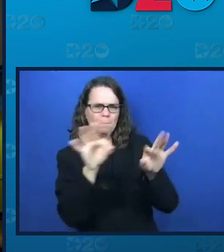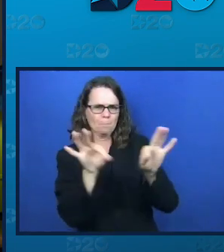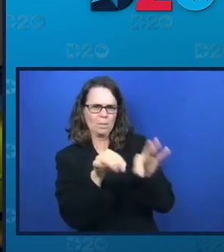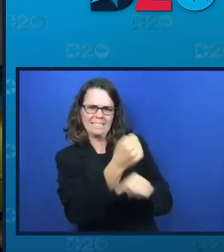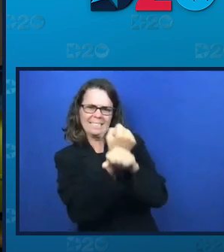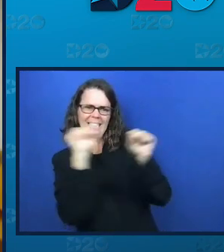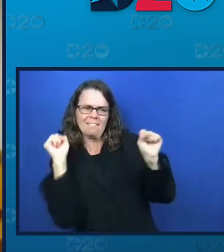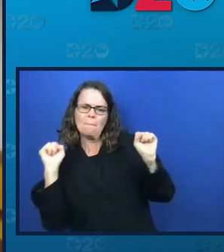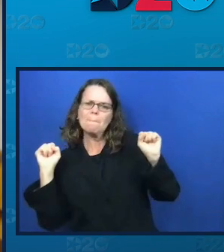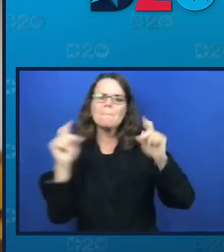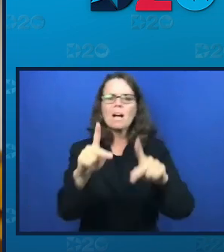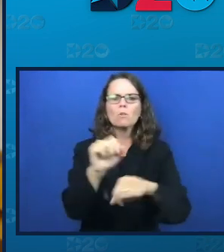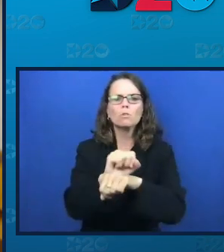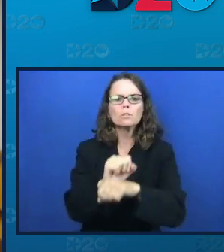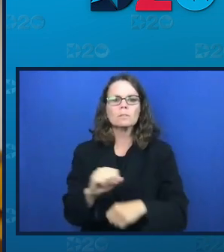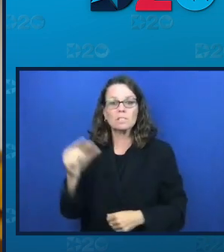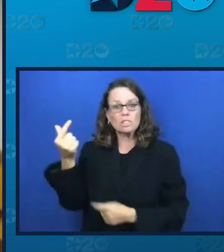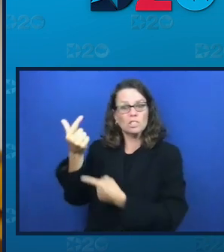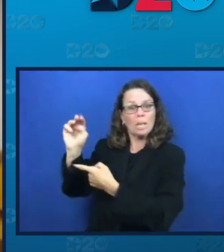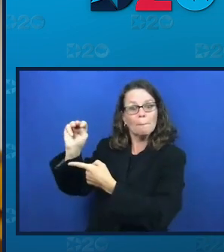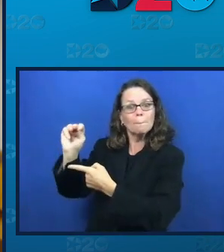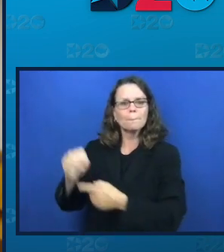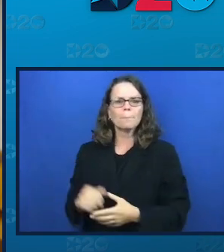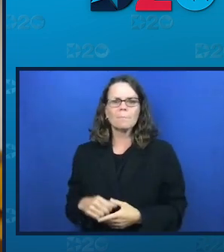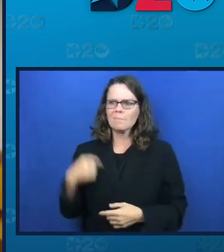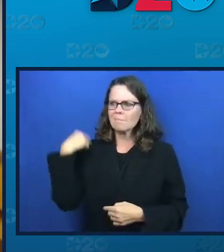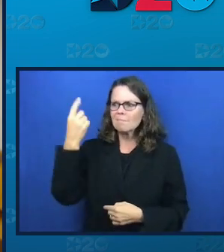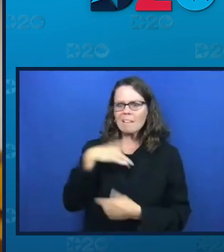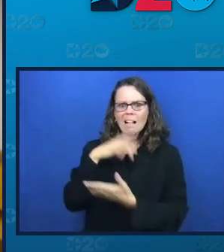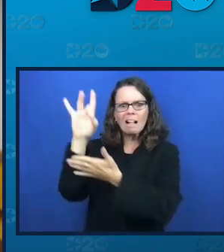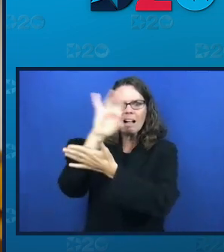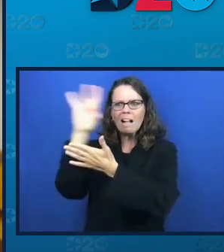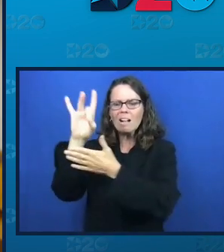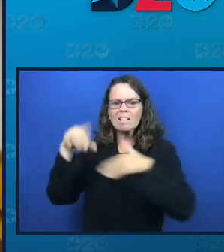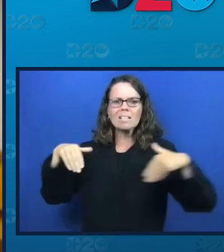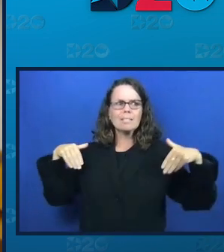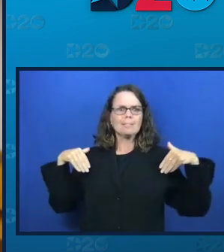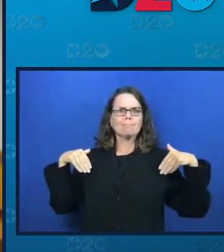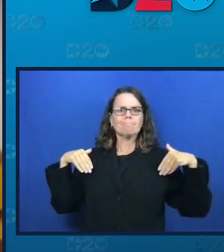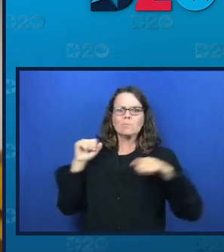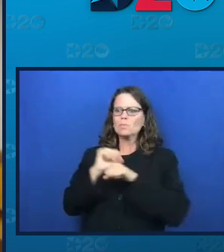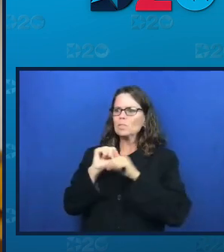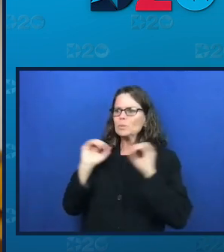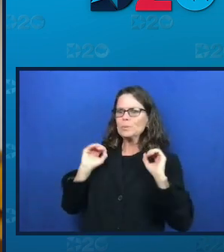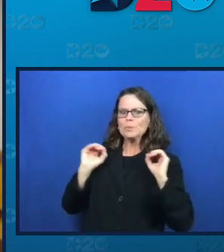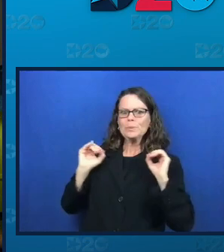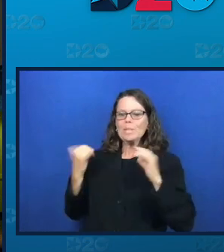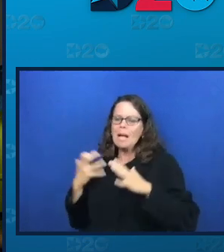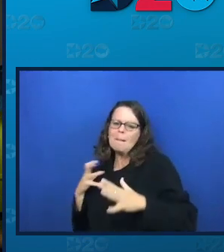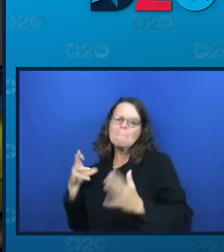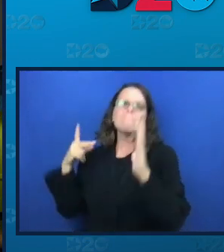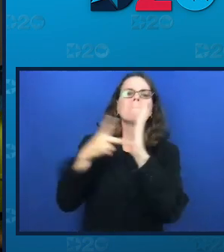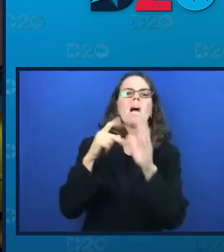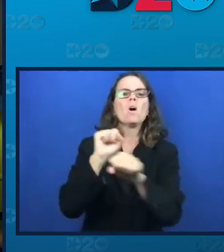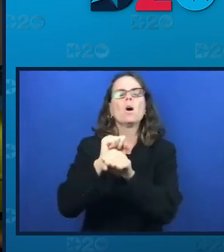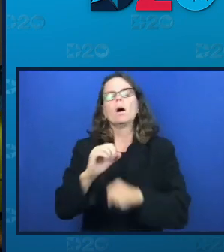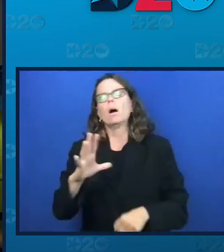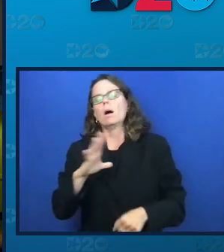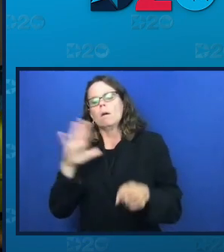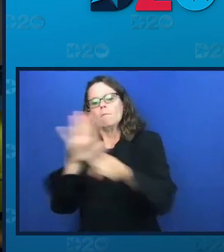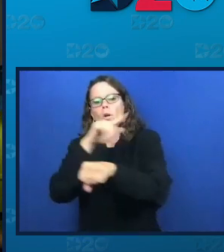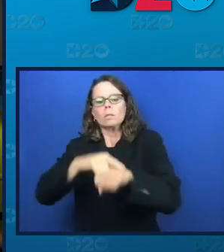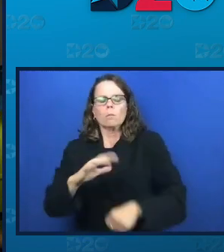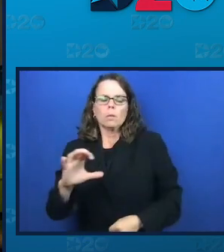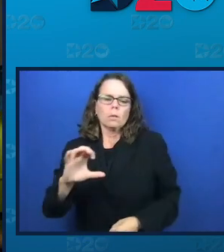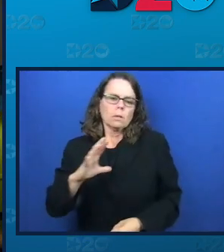it's a hoax at one point, and now here we are full blown. Yep. Well, I tell you what. The future of auto